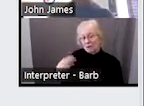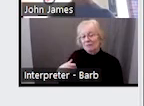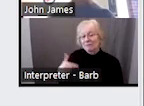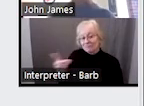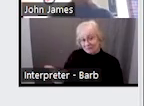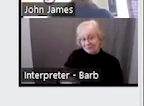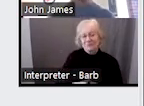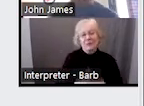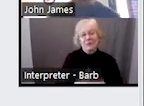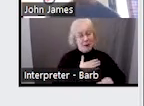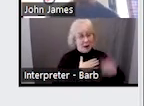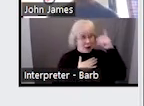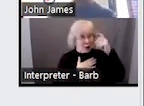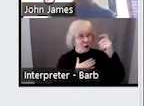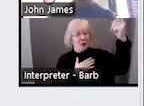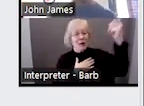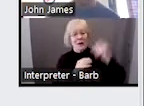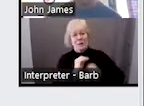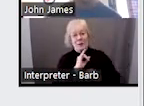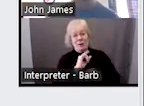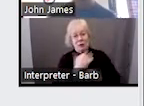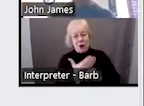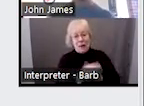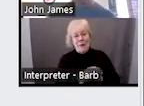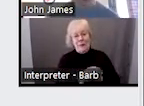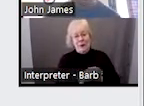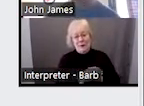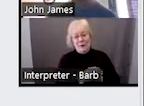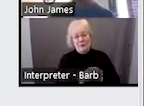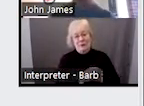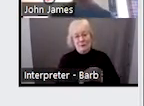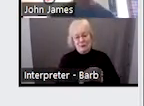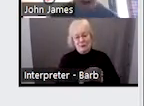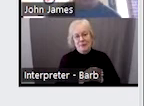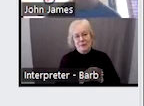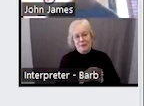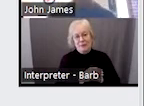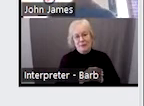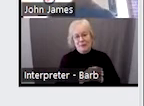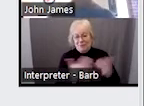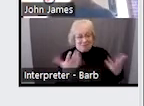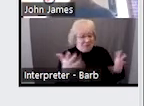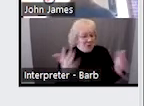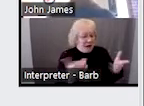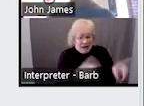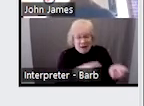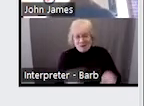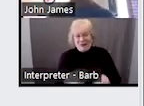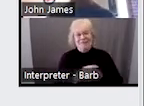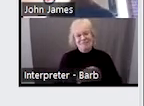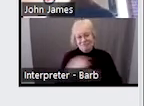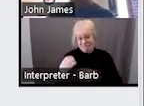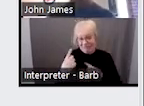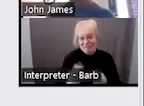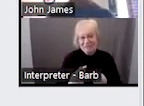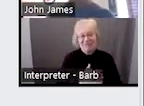Well, my dream job has just been, like, it's just been happening.